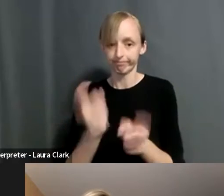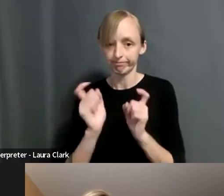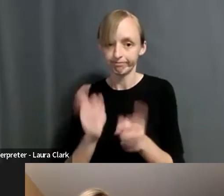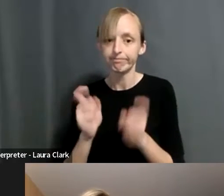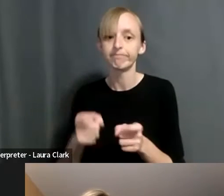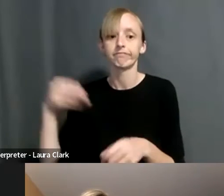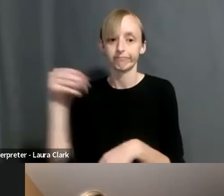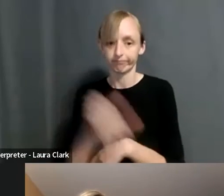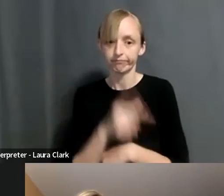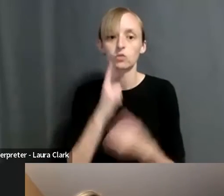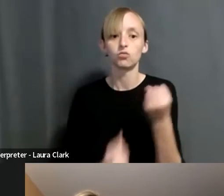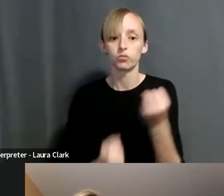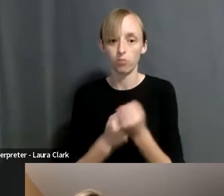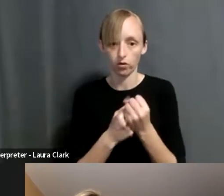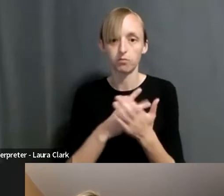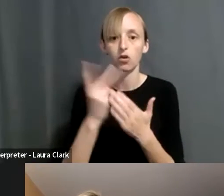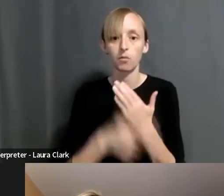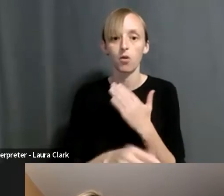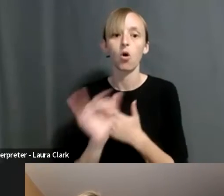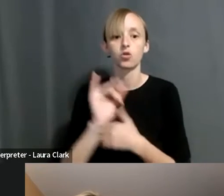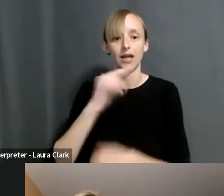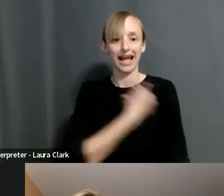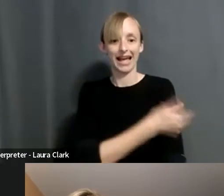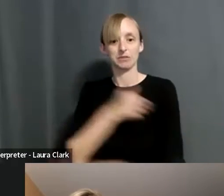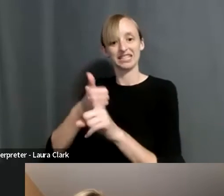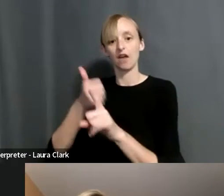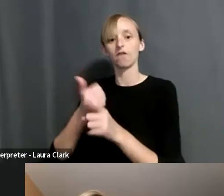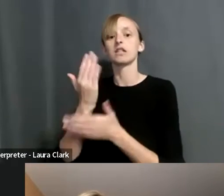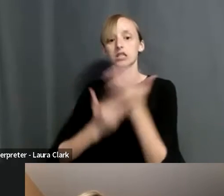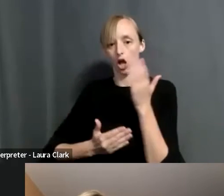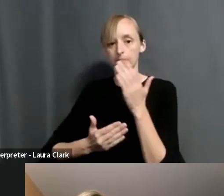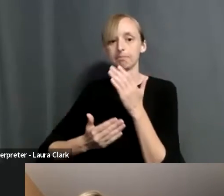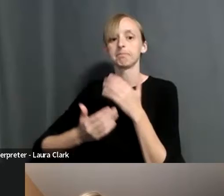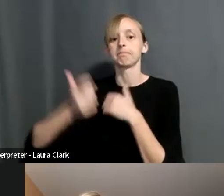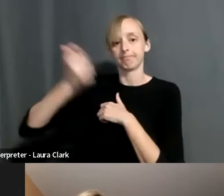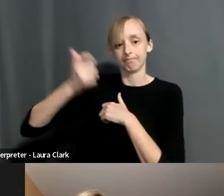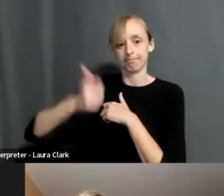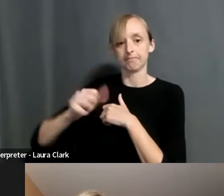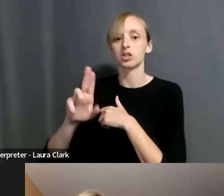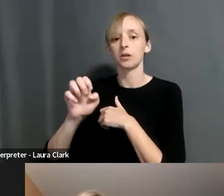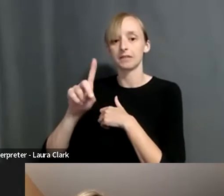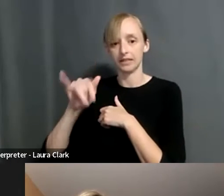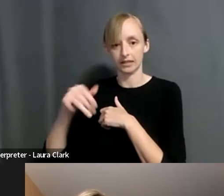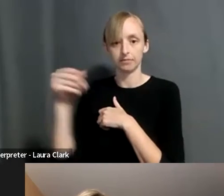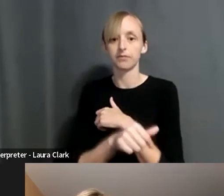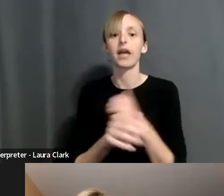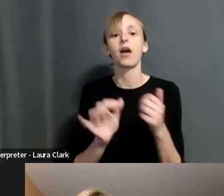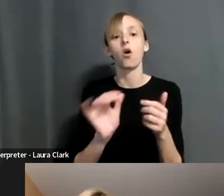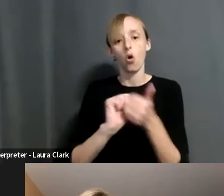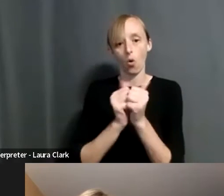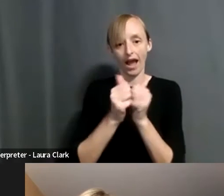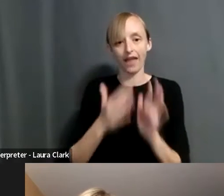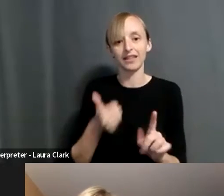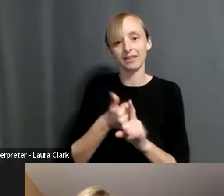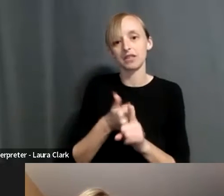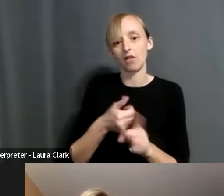And there is also some subsidy from the hospital itself. And athletes do pay